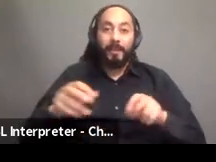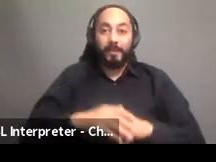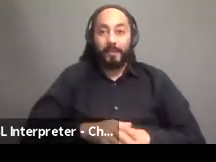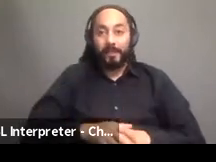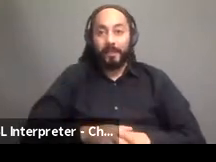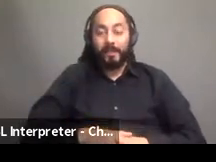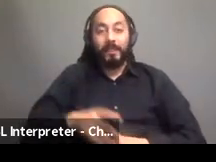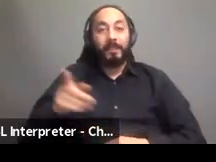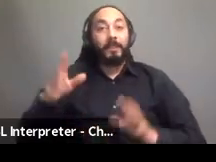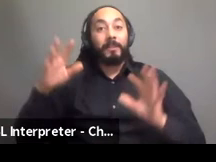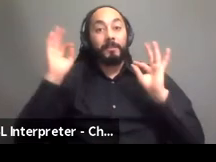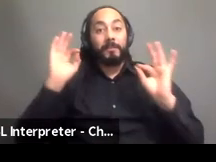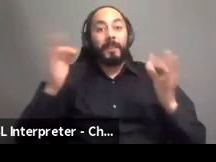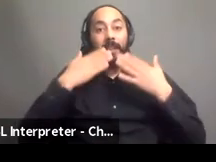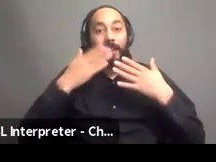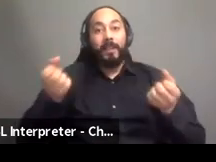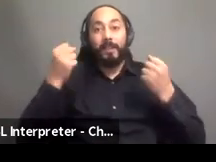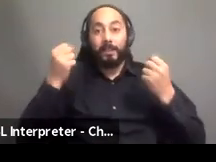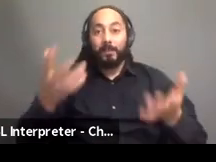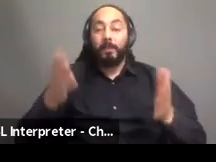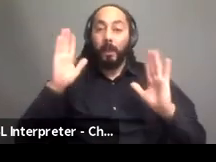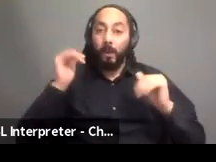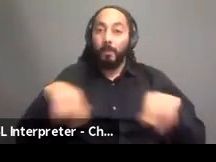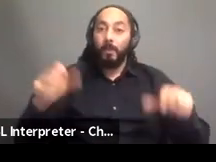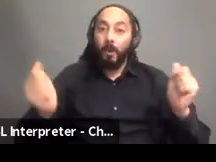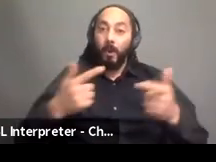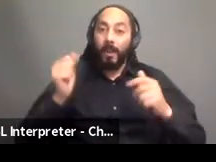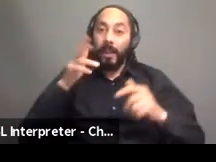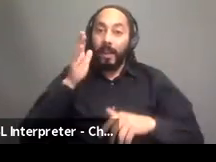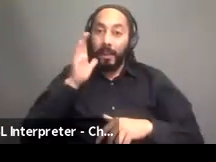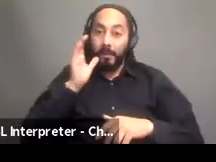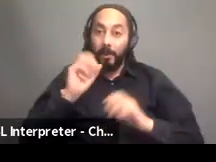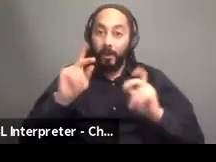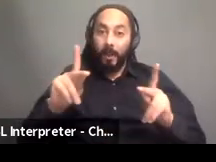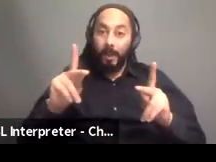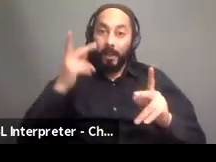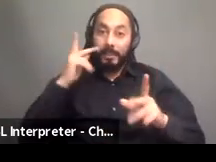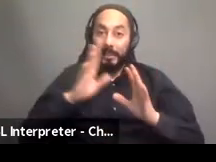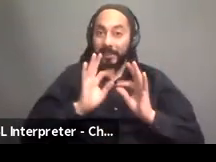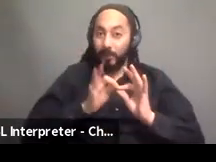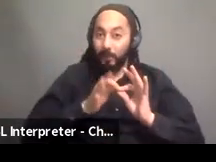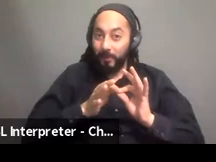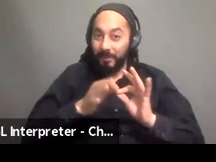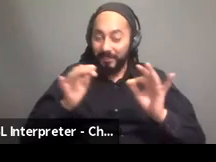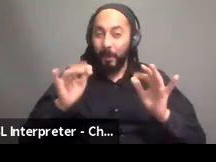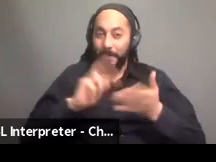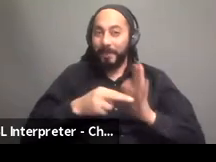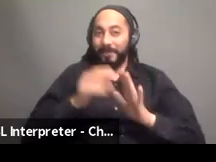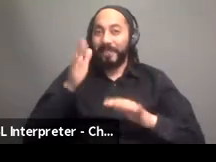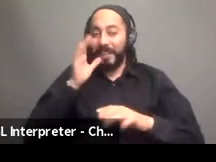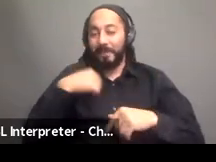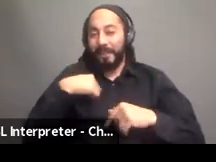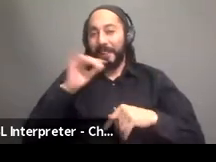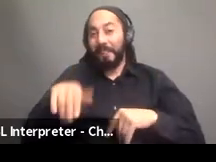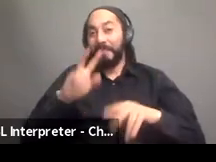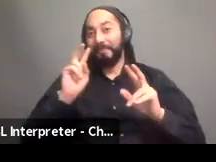Perfect. Well, thanks so much. I hope everybody can hear me okay. I see our interpreters are interpreting, so that's great. That's a good